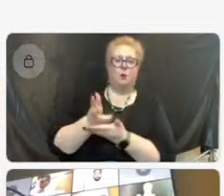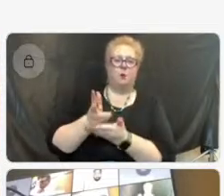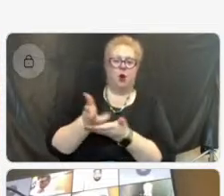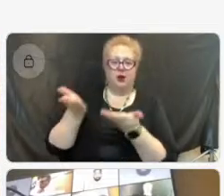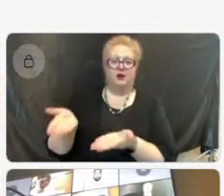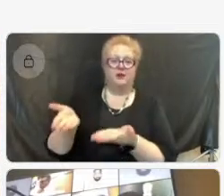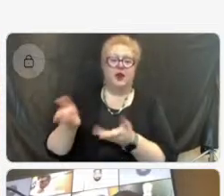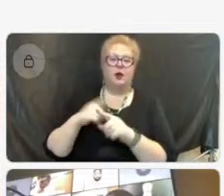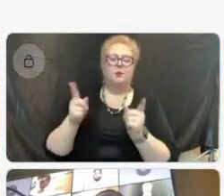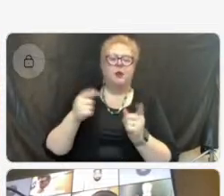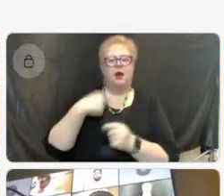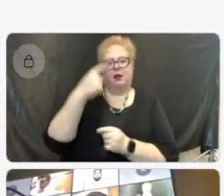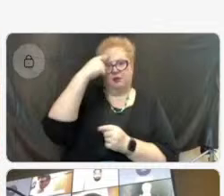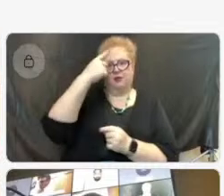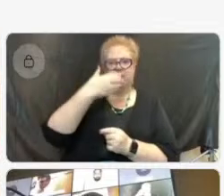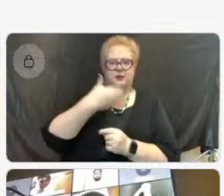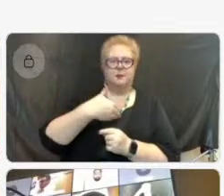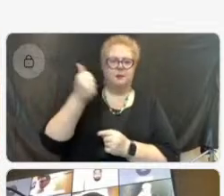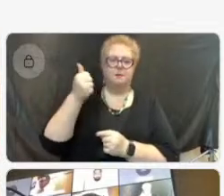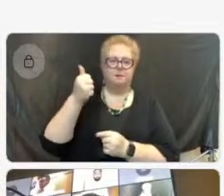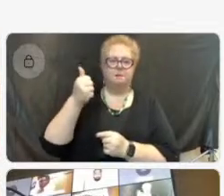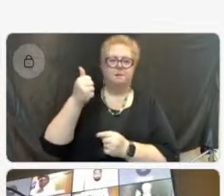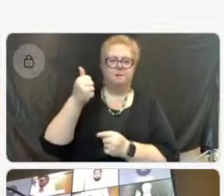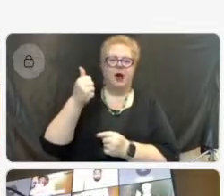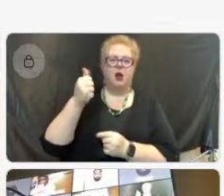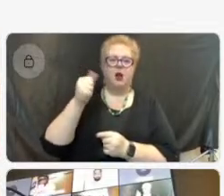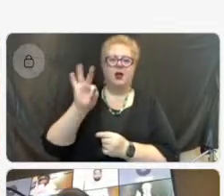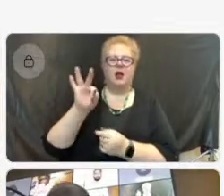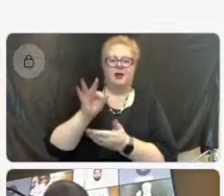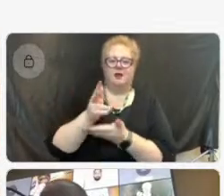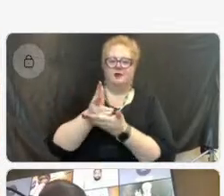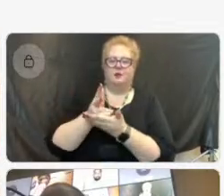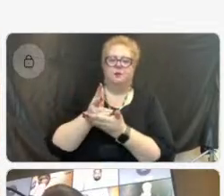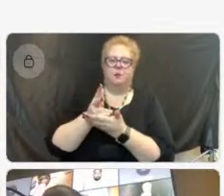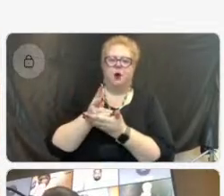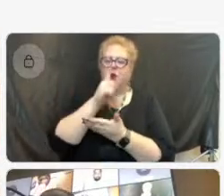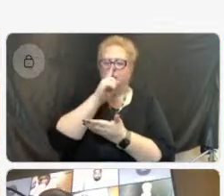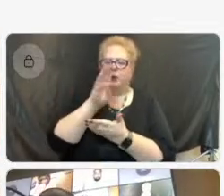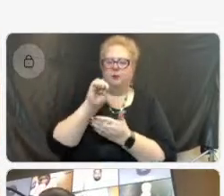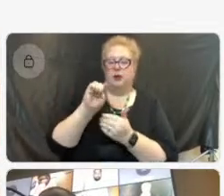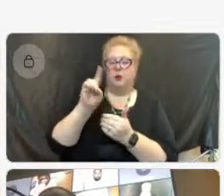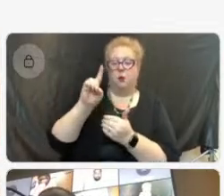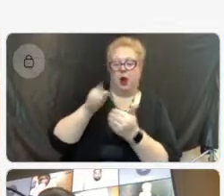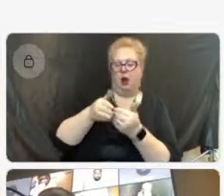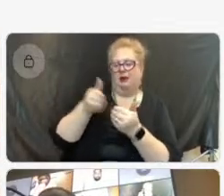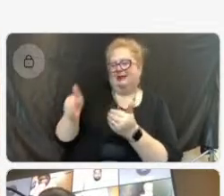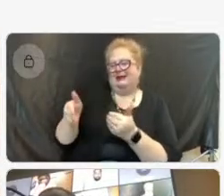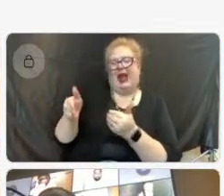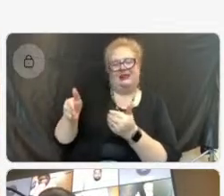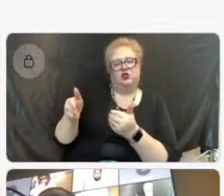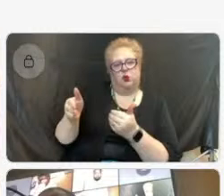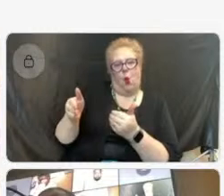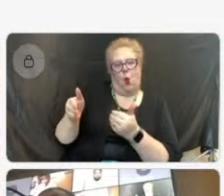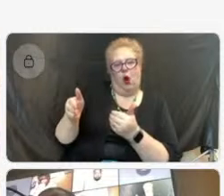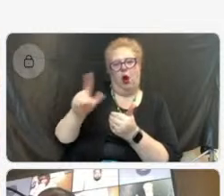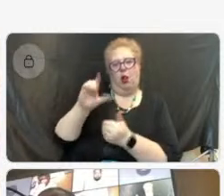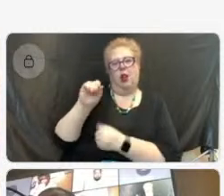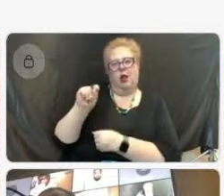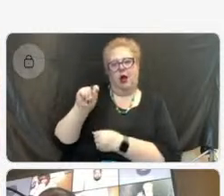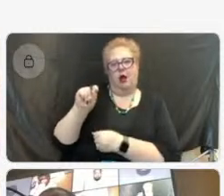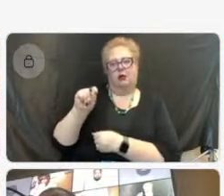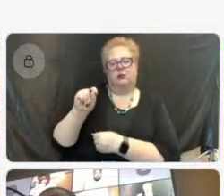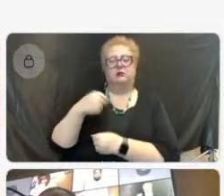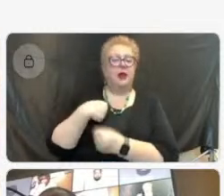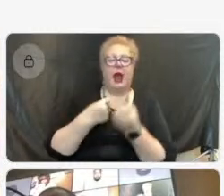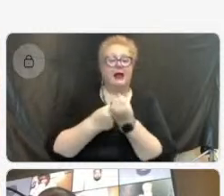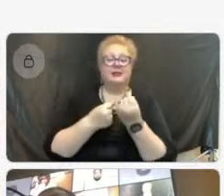over there. I just think it would probably be better served to be on that little lot right next to it. Yeah, but I do support it. I think